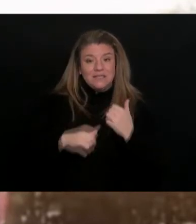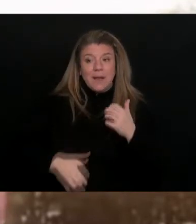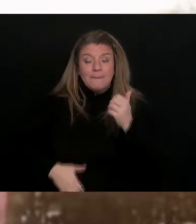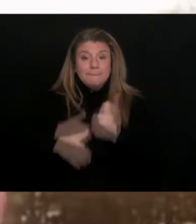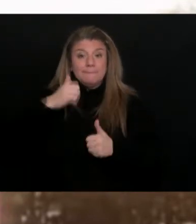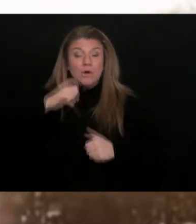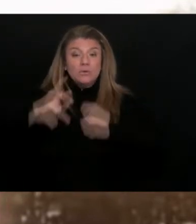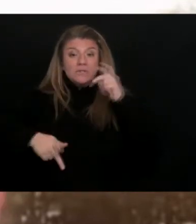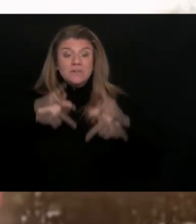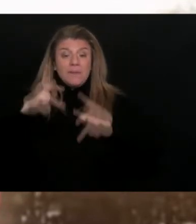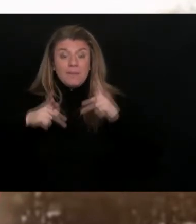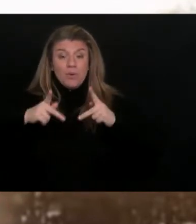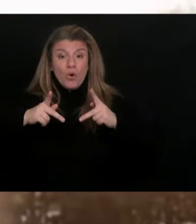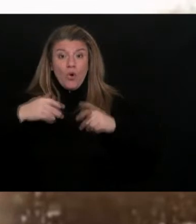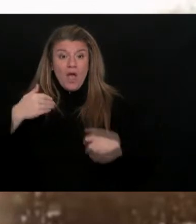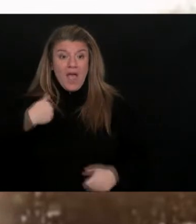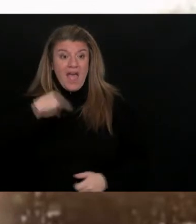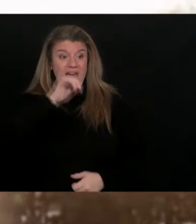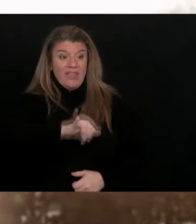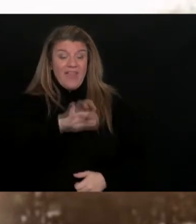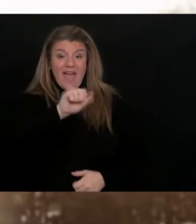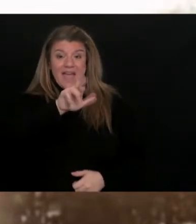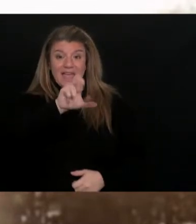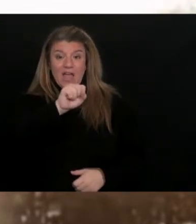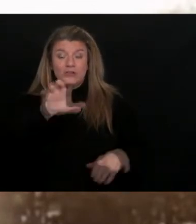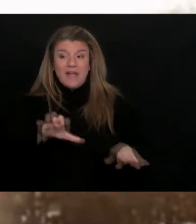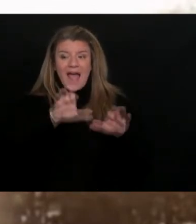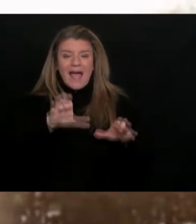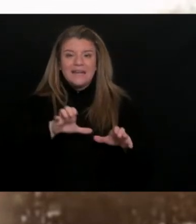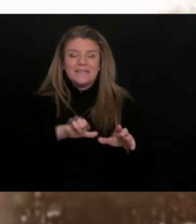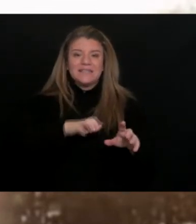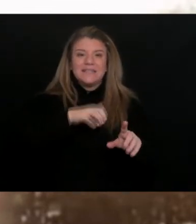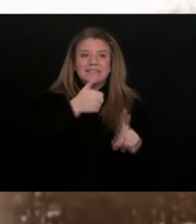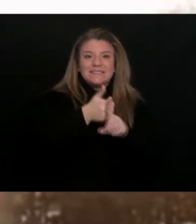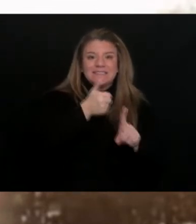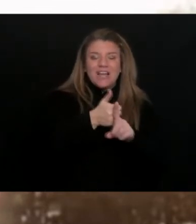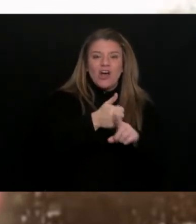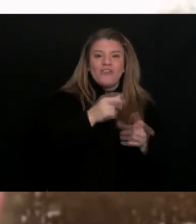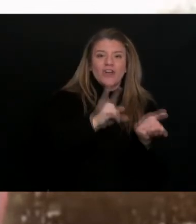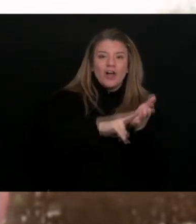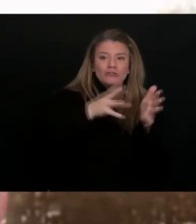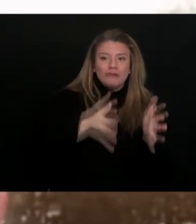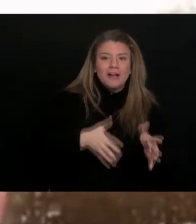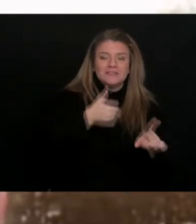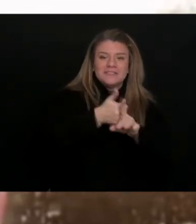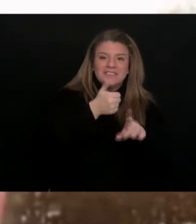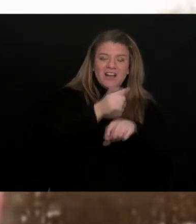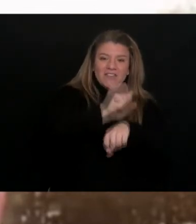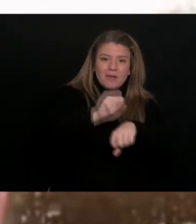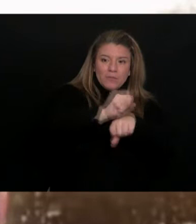the CARES Act, independent contractors, gig workers, self-employed folks could self-attest that they had